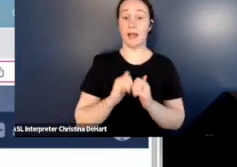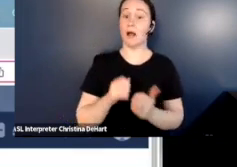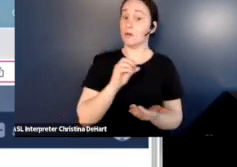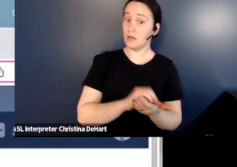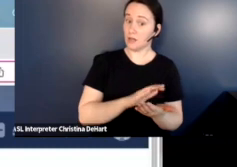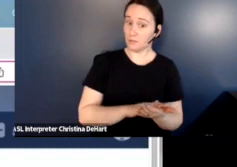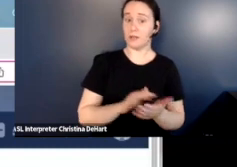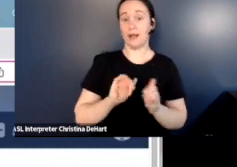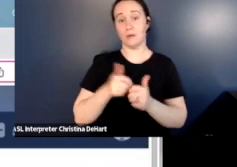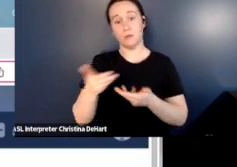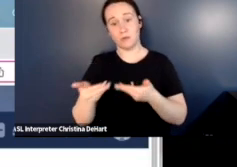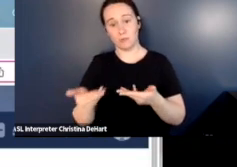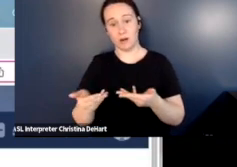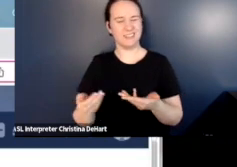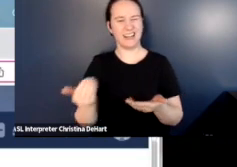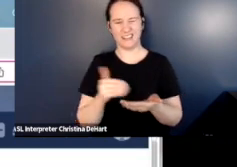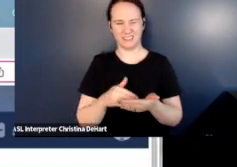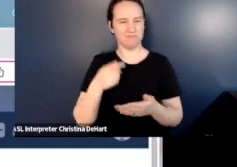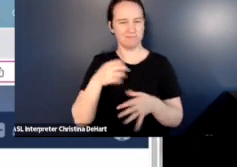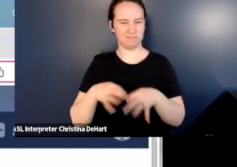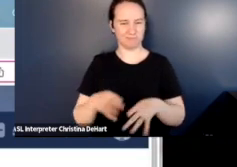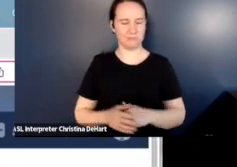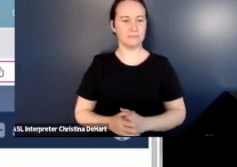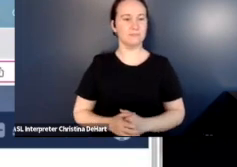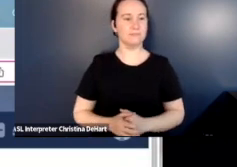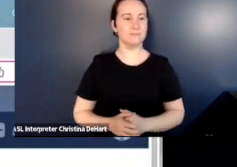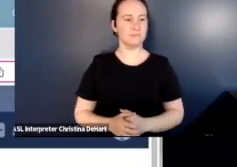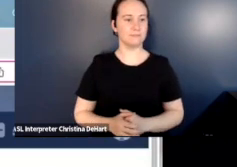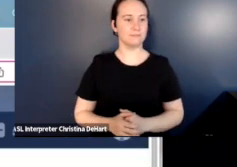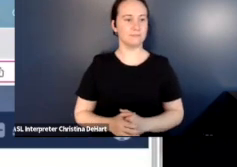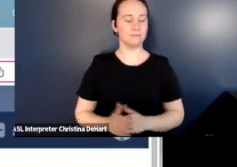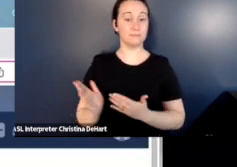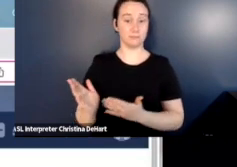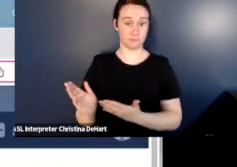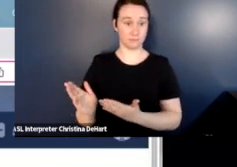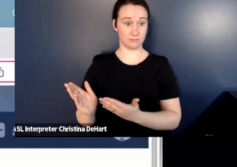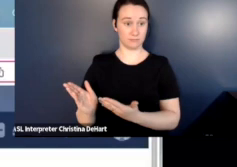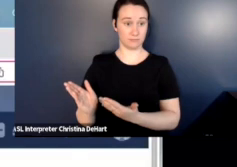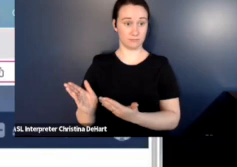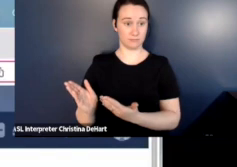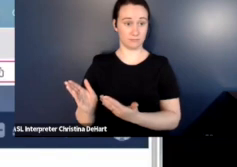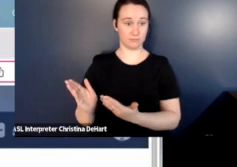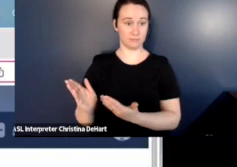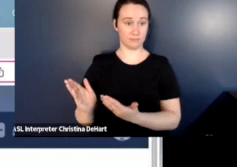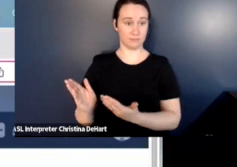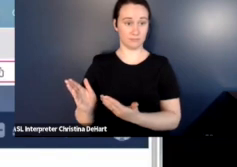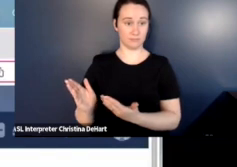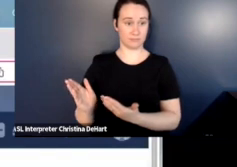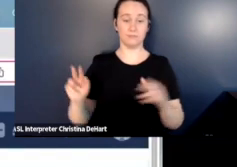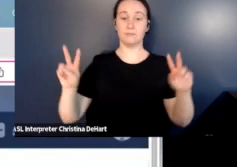interaction and documenting any information. So what we're looking at here